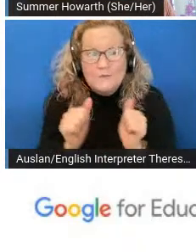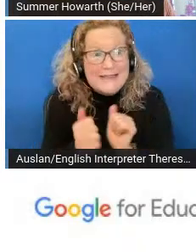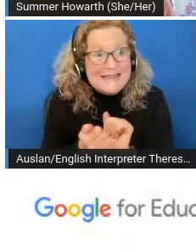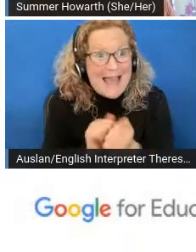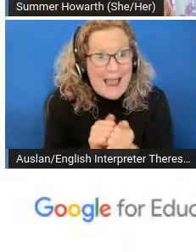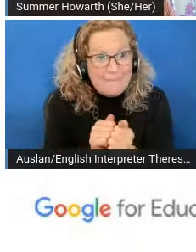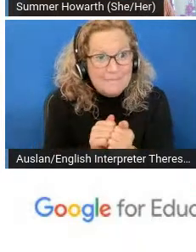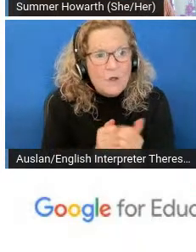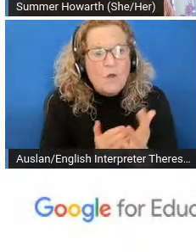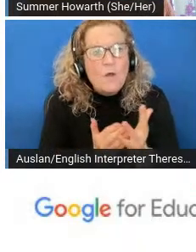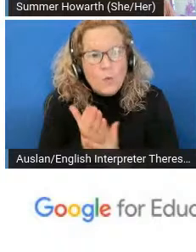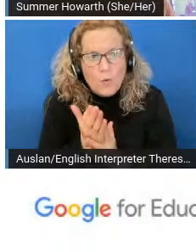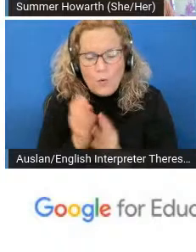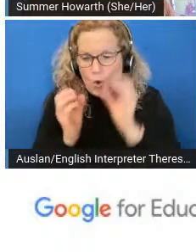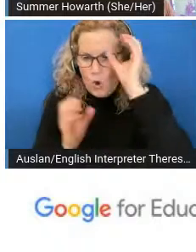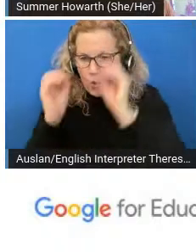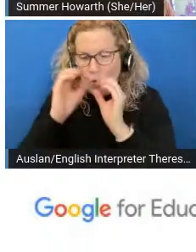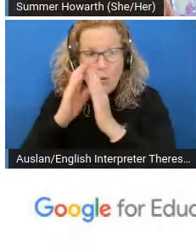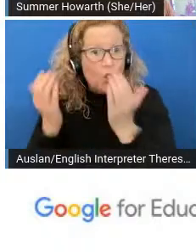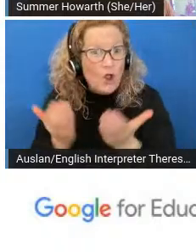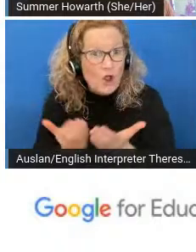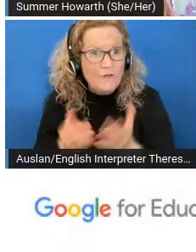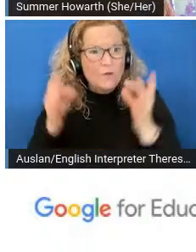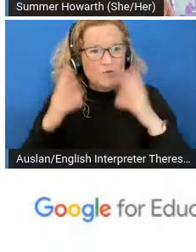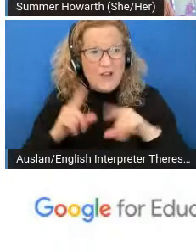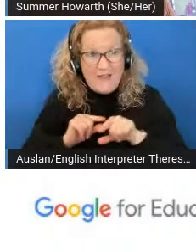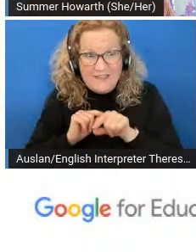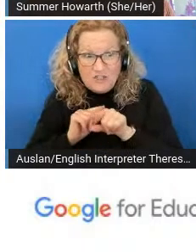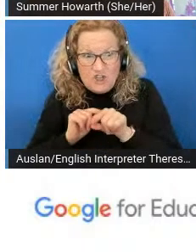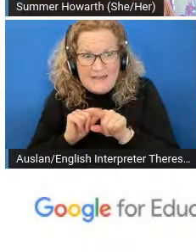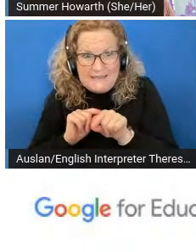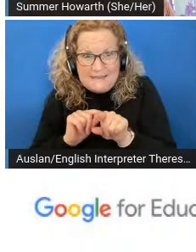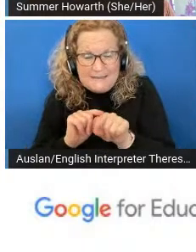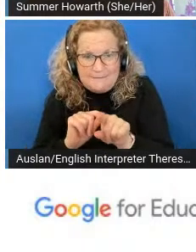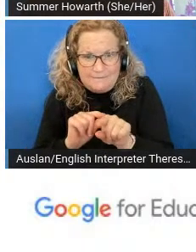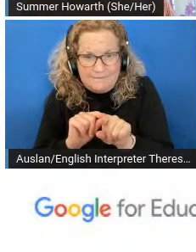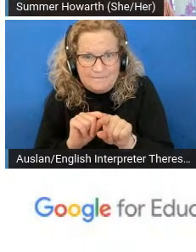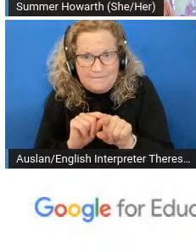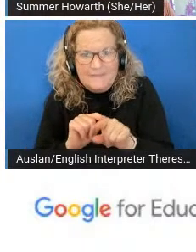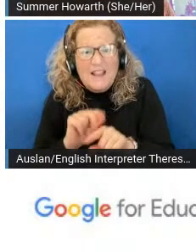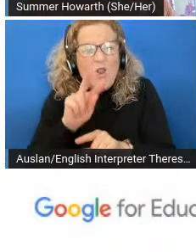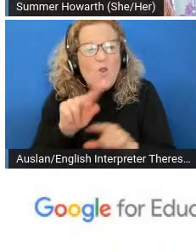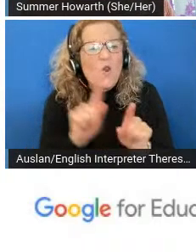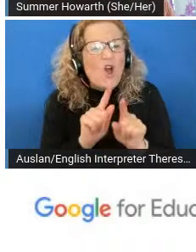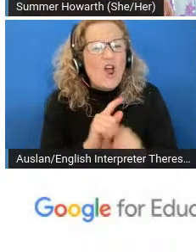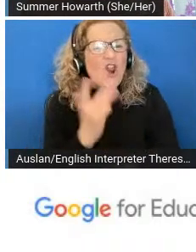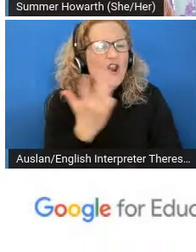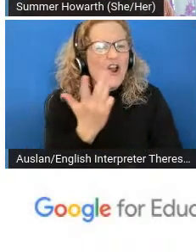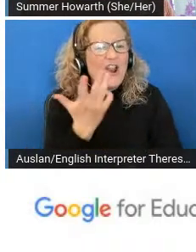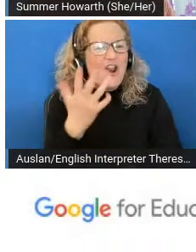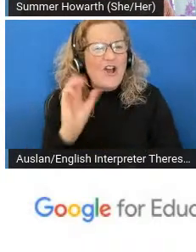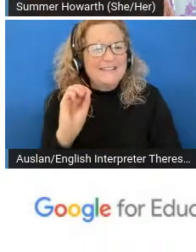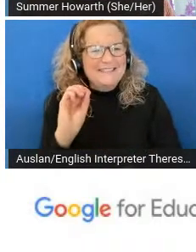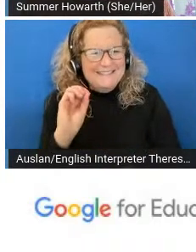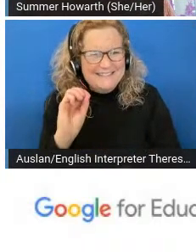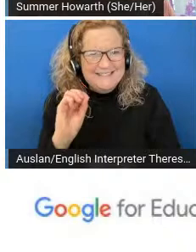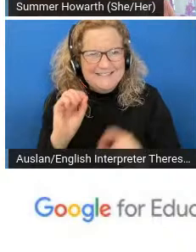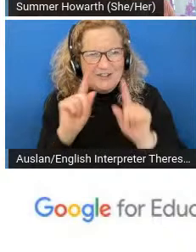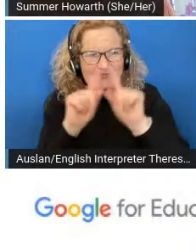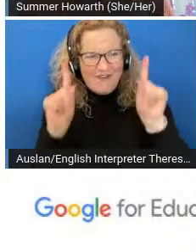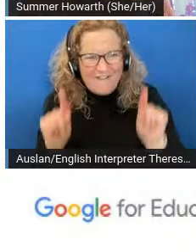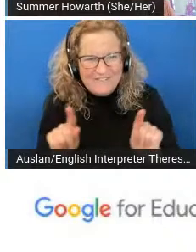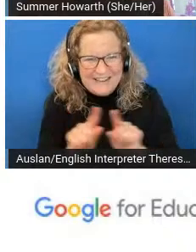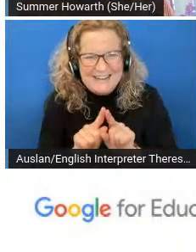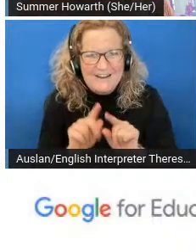So you begin the chase, and it's even in 90s kind of graphics and fonts.